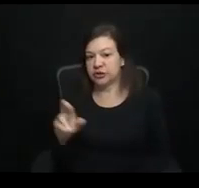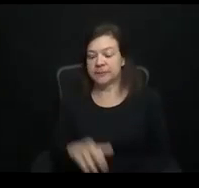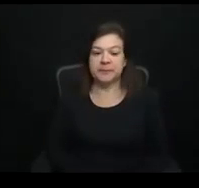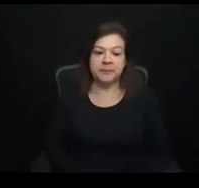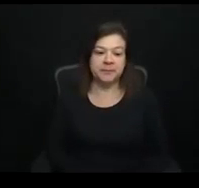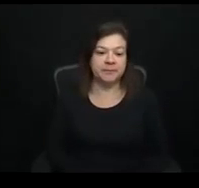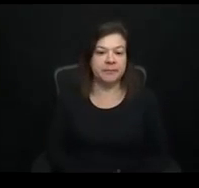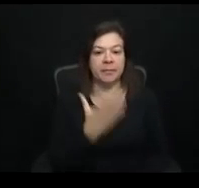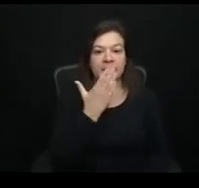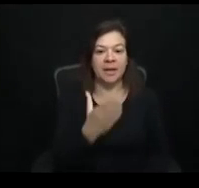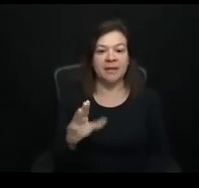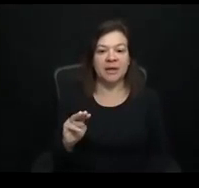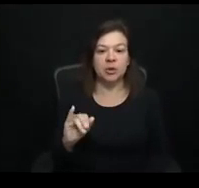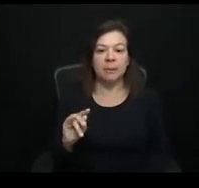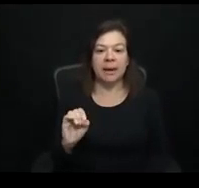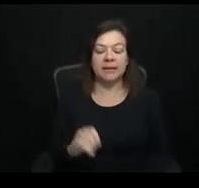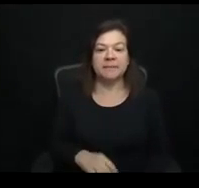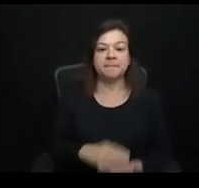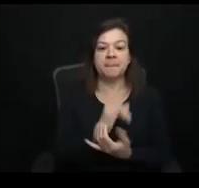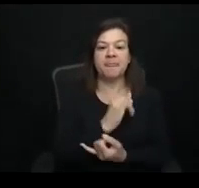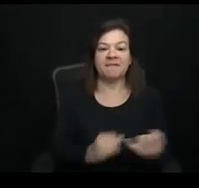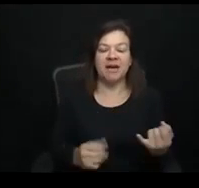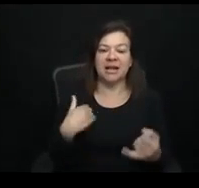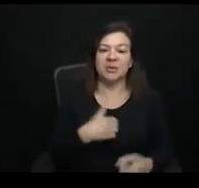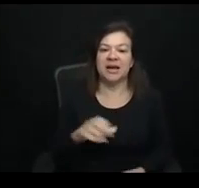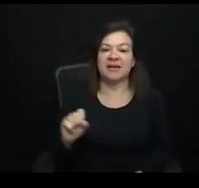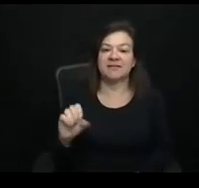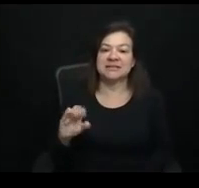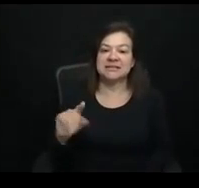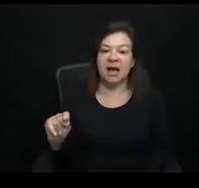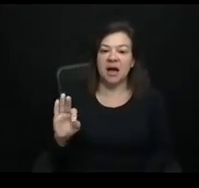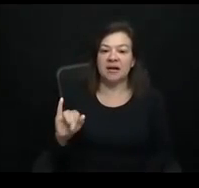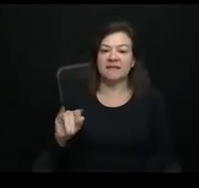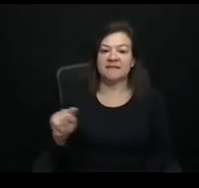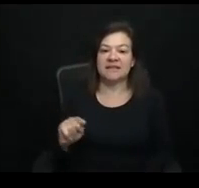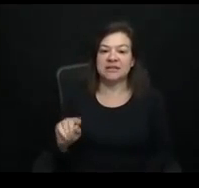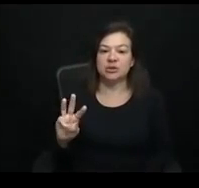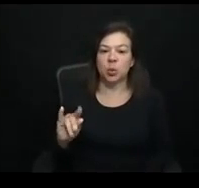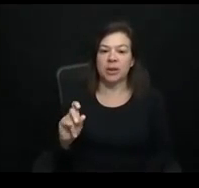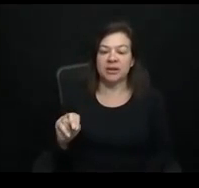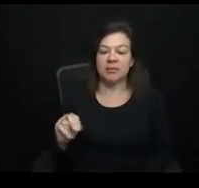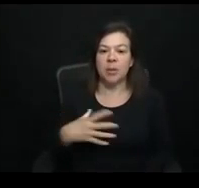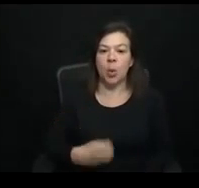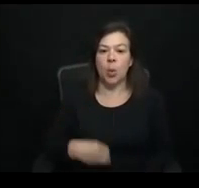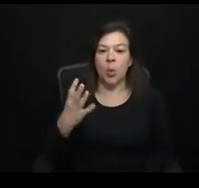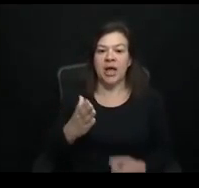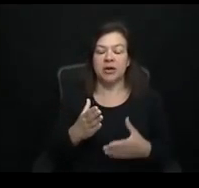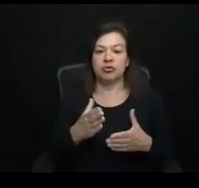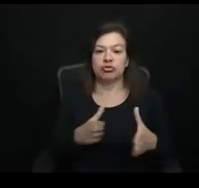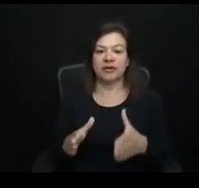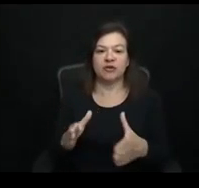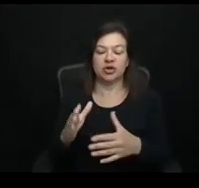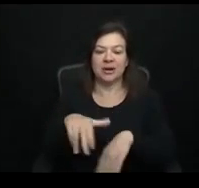Thank you, Mike. Appreciate that update. And finally, we have Scott Fitzwilliams, White River National Forest Supervisor.